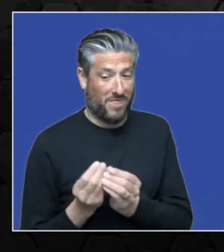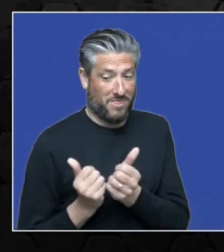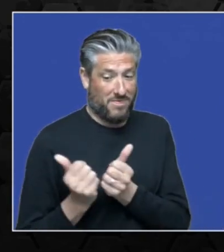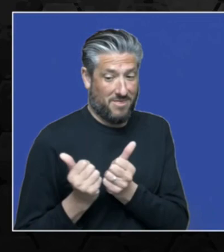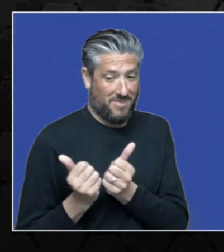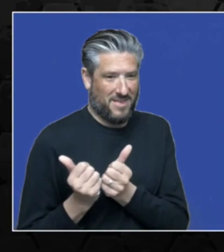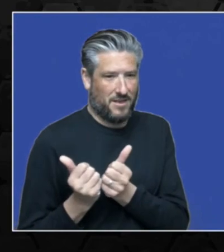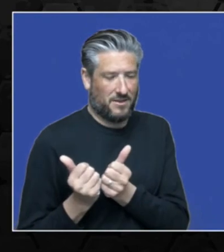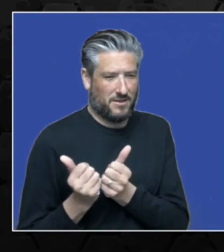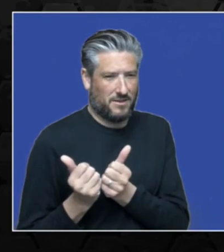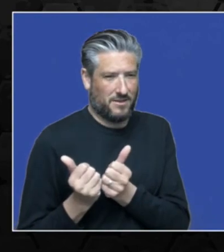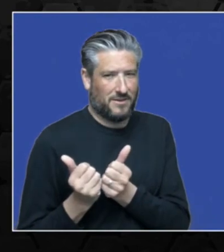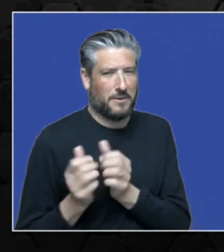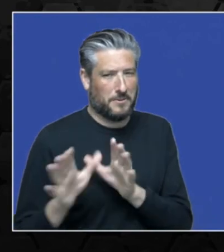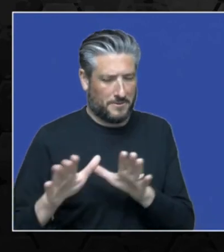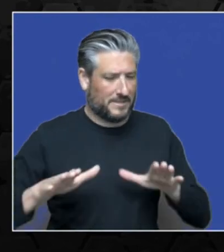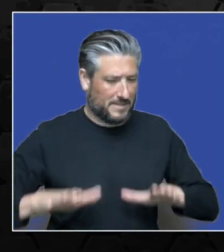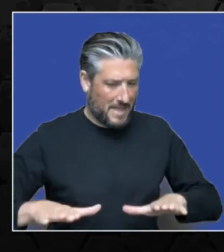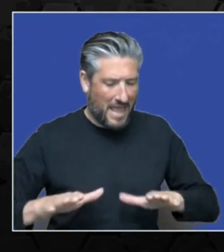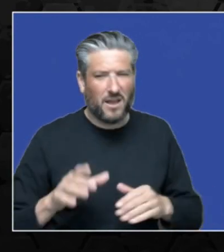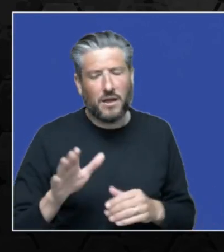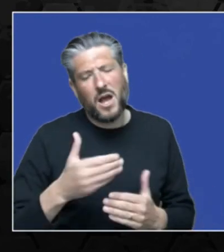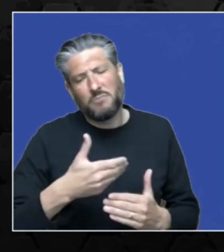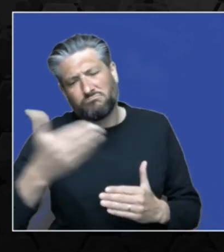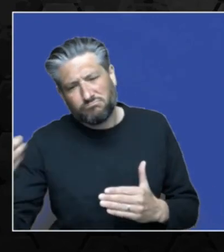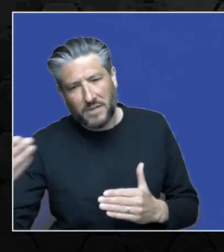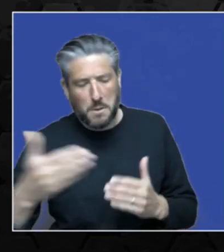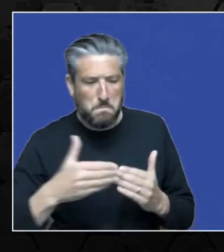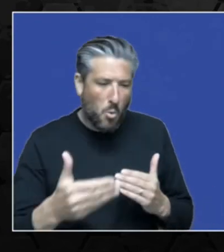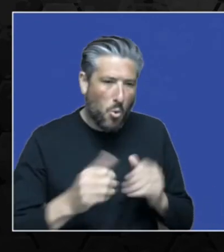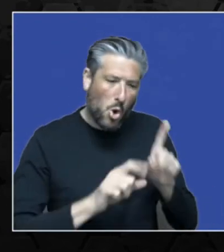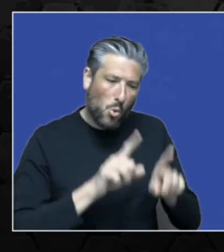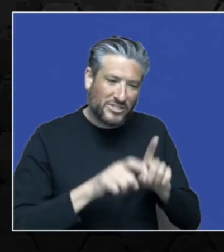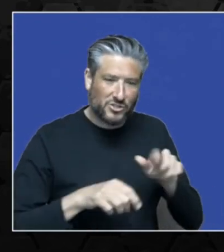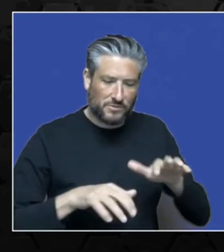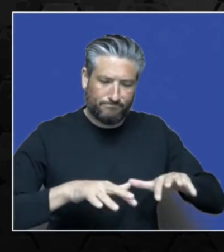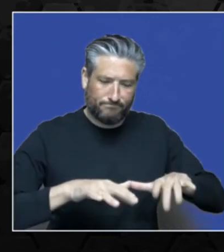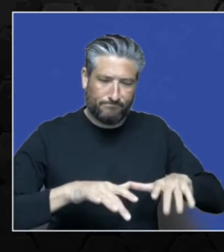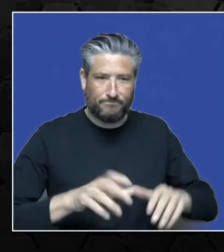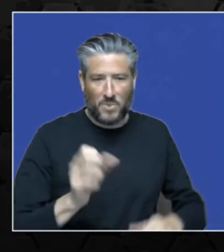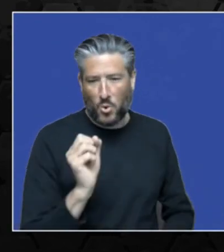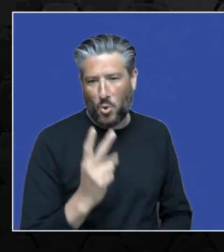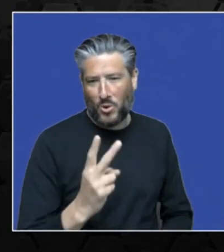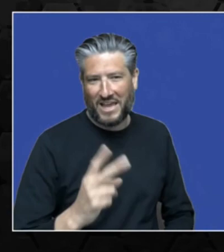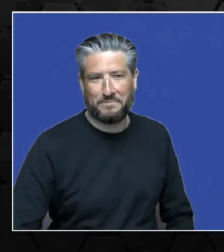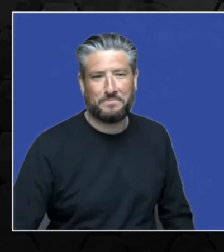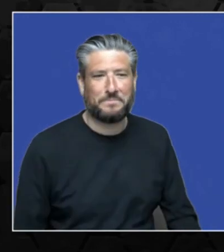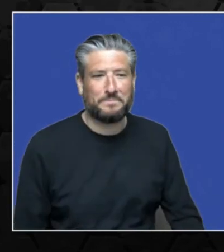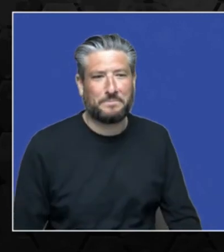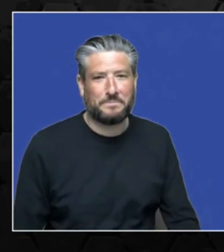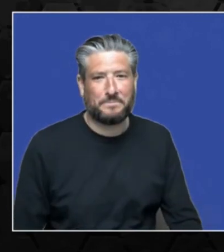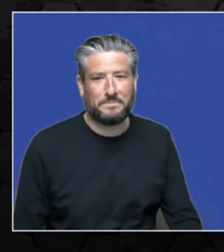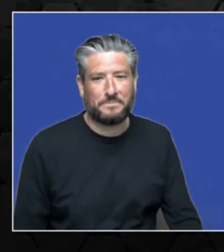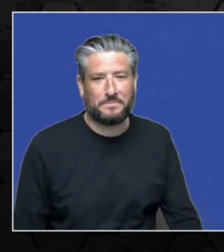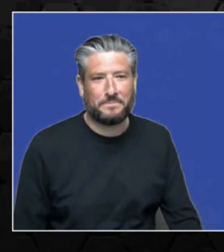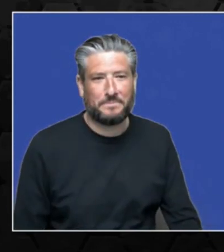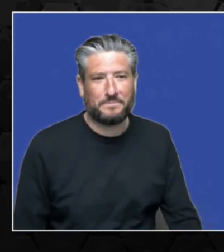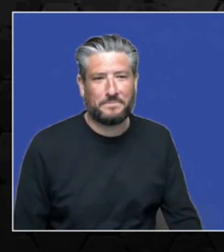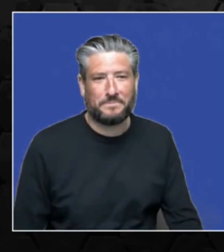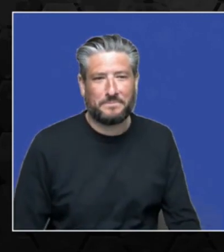answer the other questions in the chat later on. So yeah, most definitely. Yeah, so thank you very much for this session. And now I'm going to hand